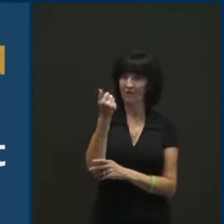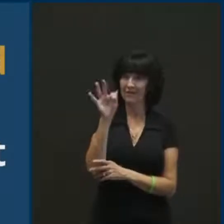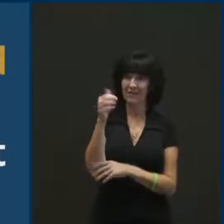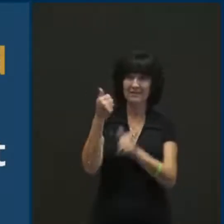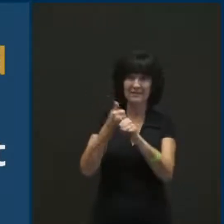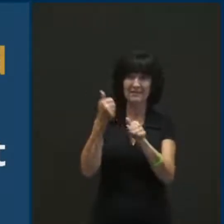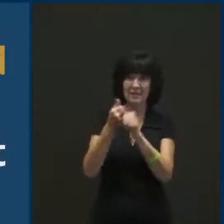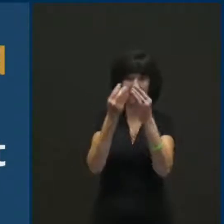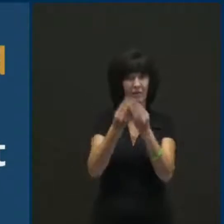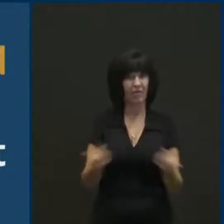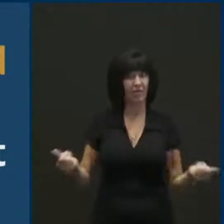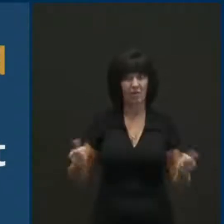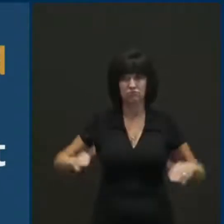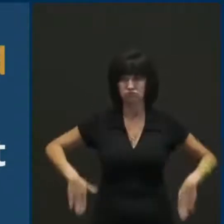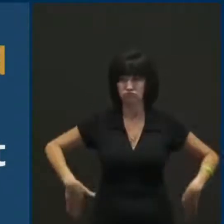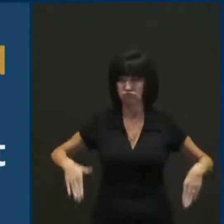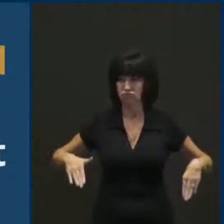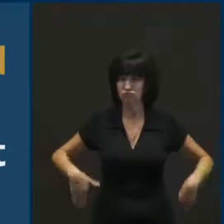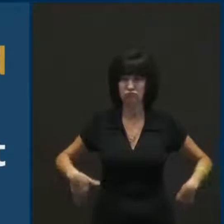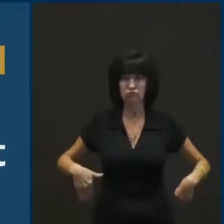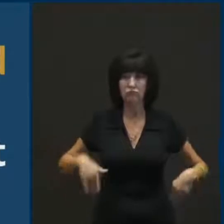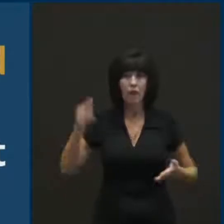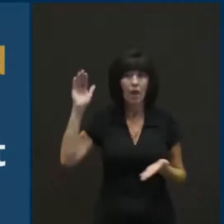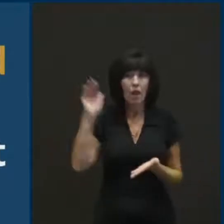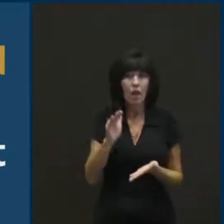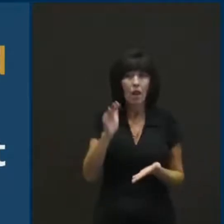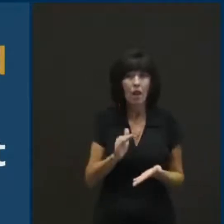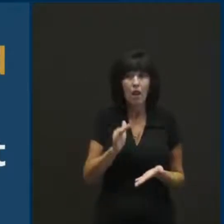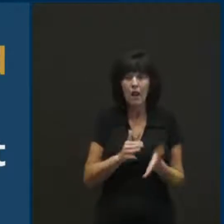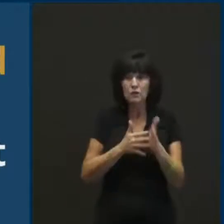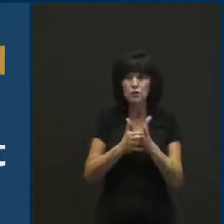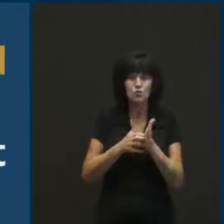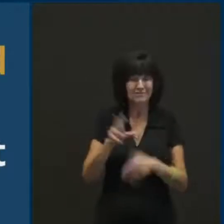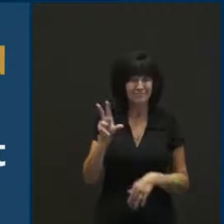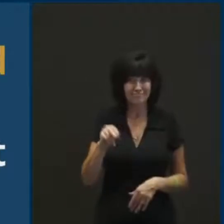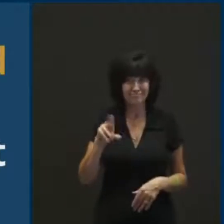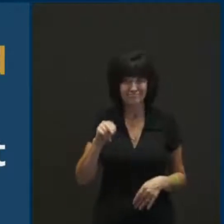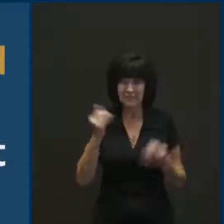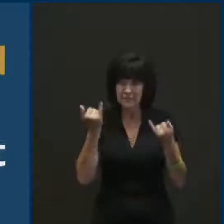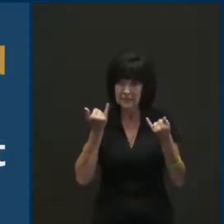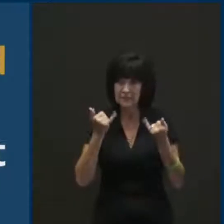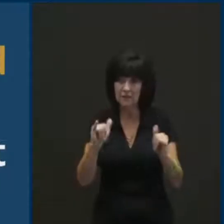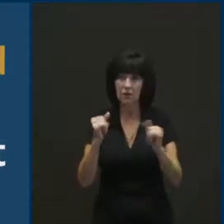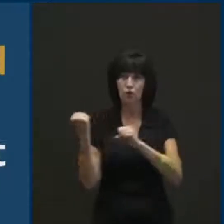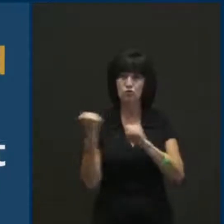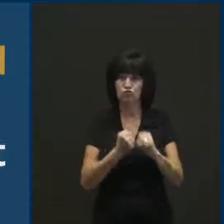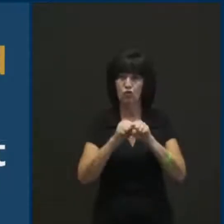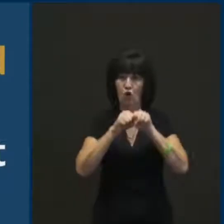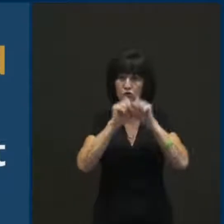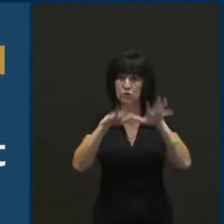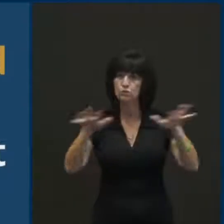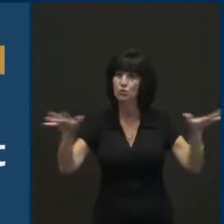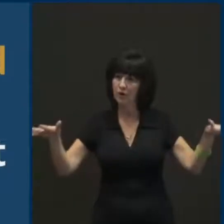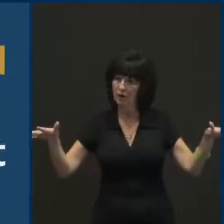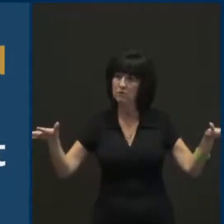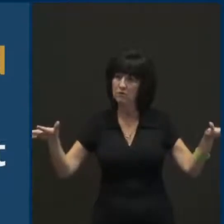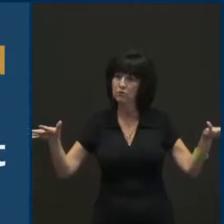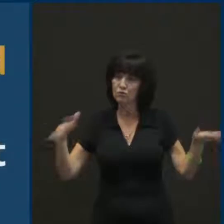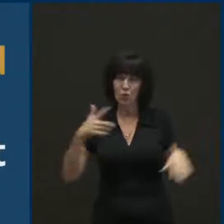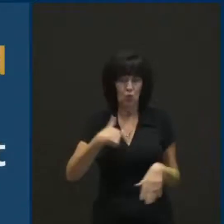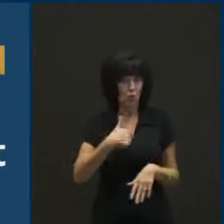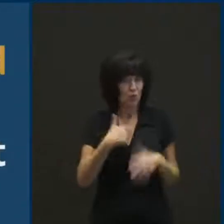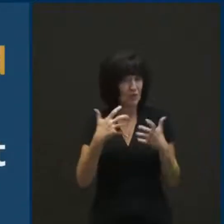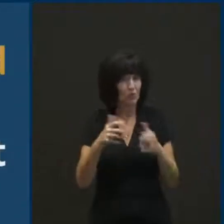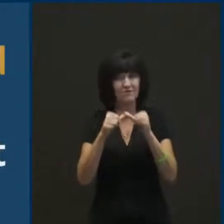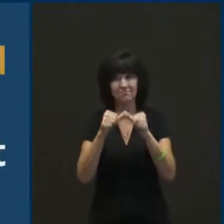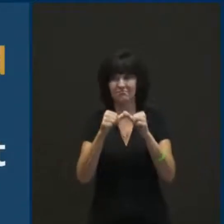in the public, and if we're going to continue to reopen sectors of our economy safely, if we're going to continue to be